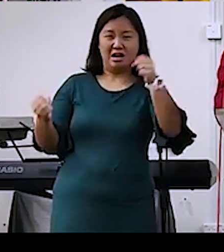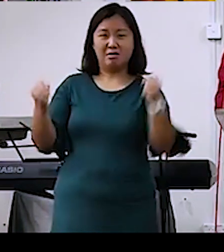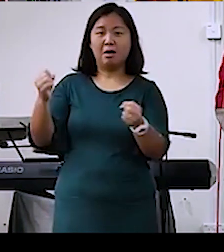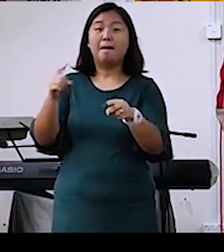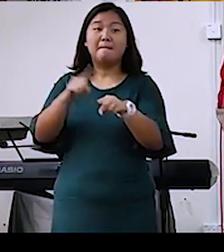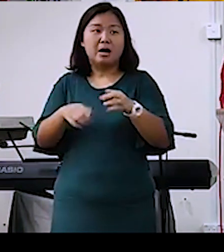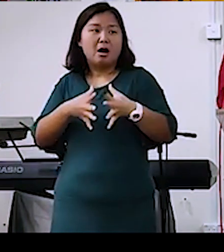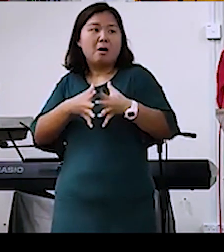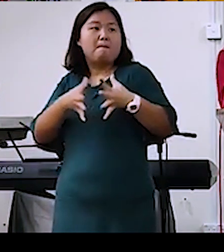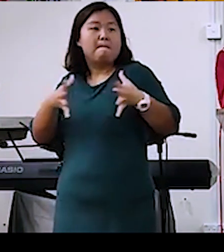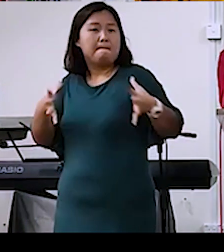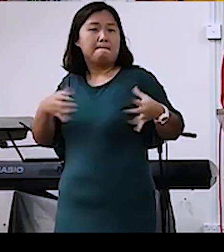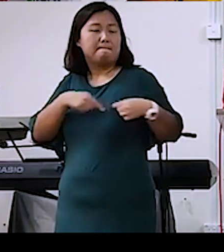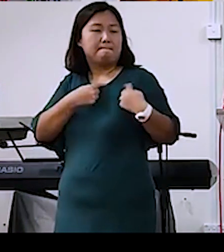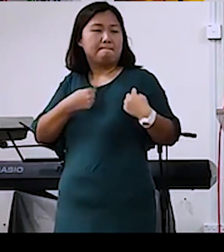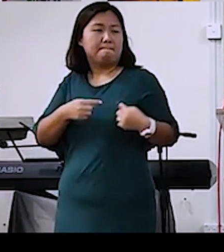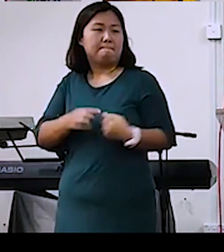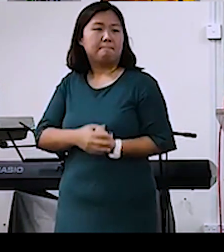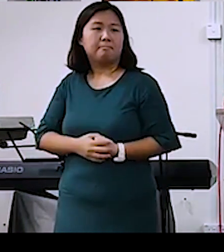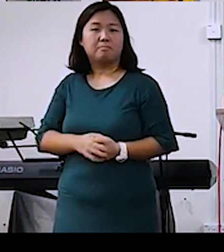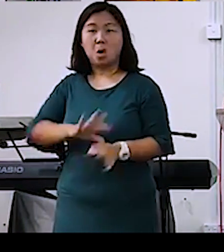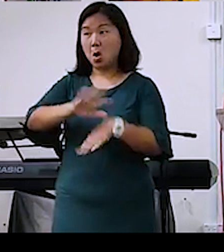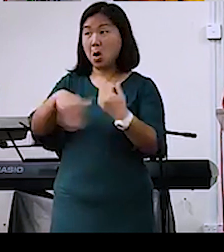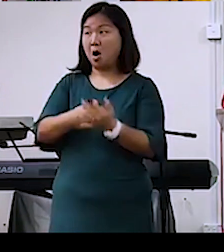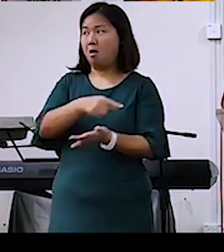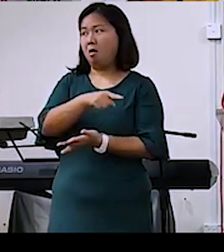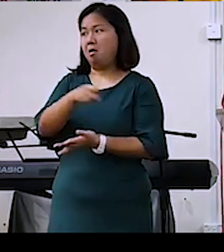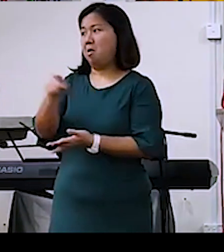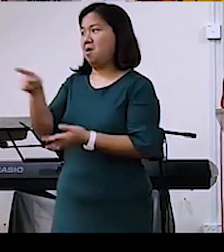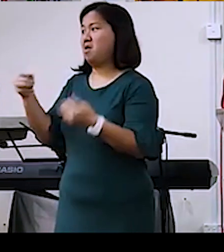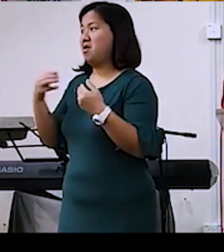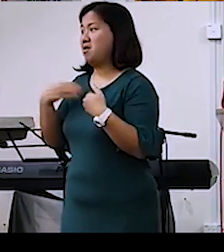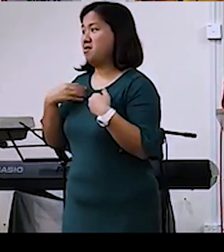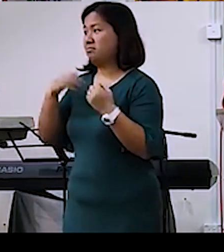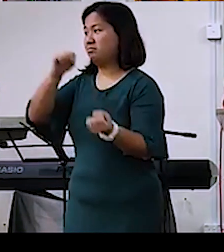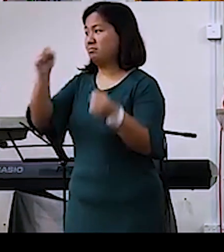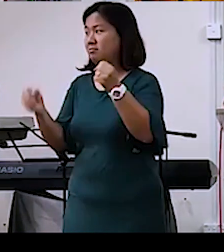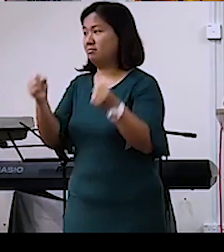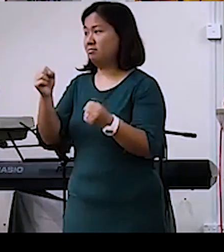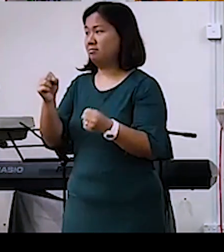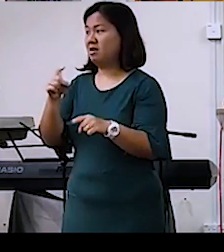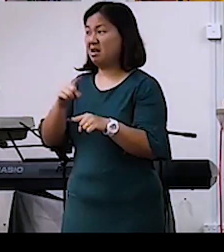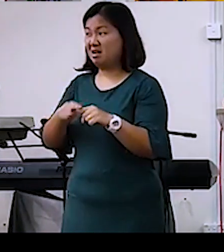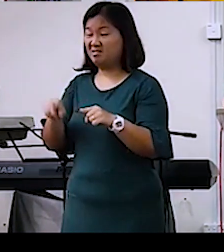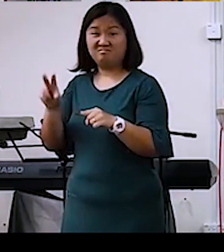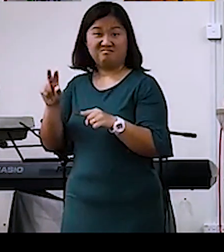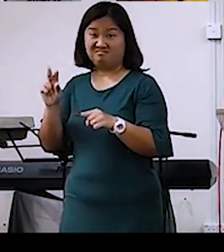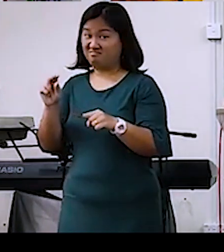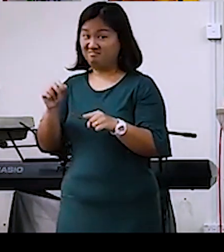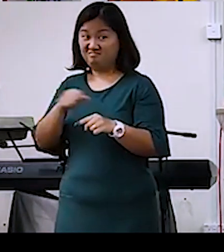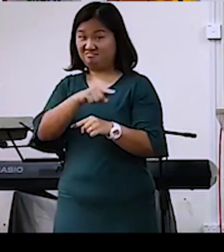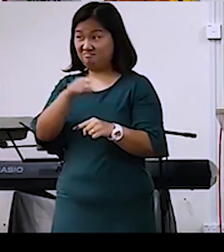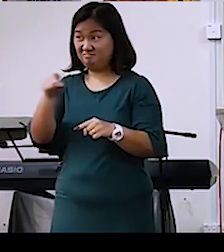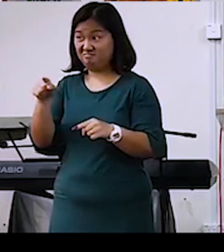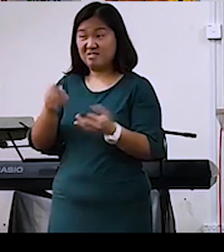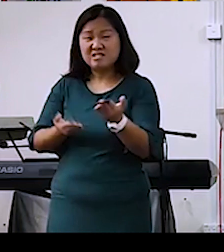heart. You know, a lot of, I mean, nearly everybody here has a car, but not everybody here is serving in